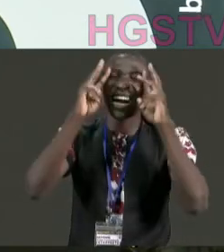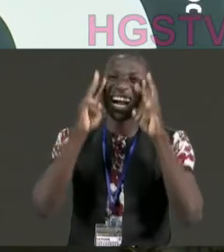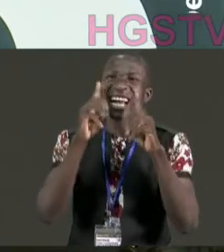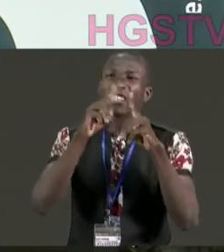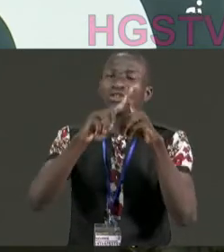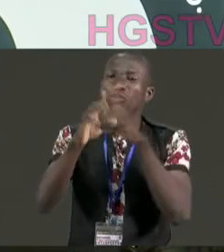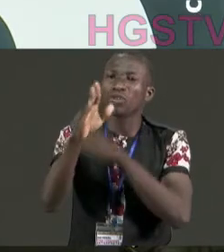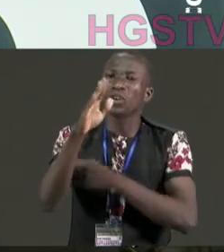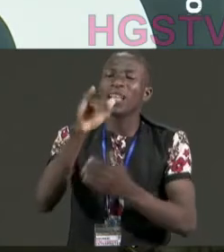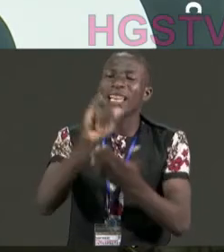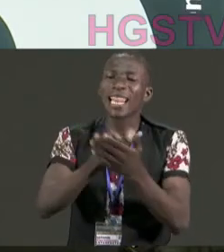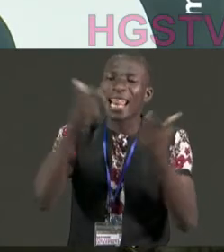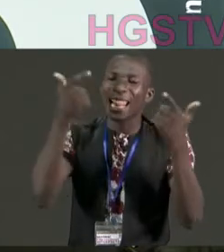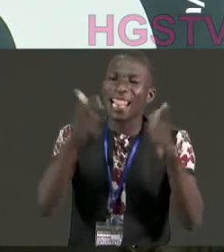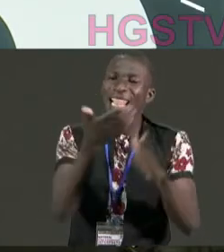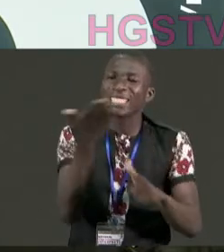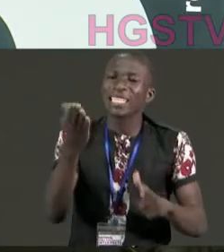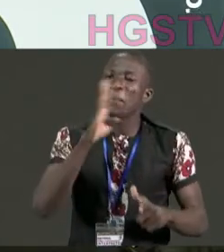be light,